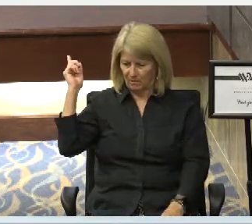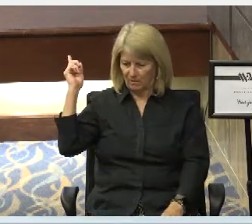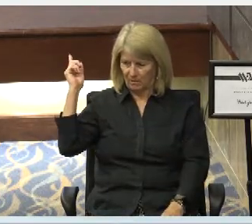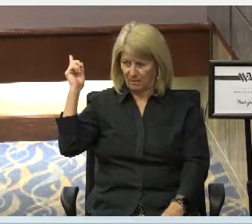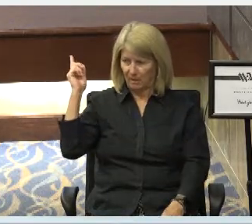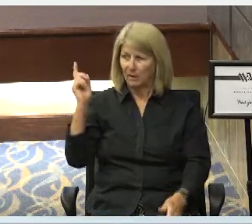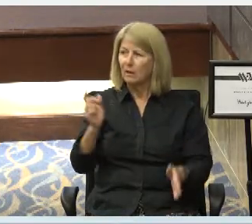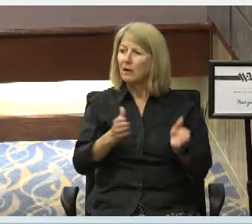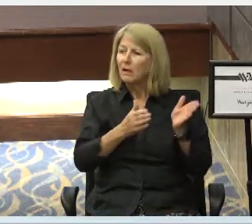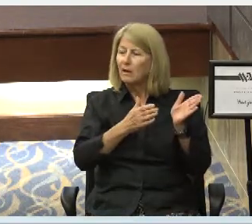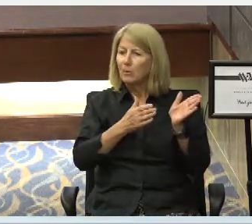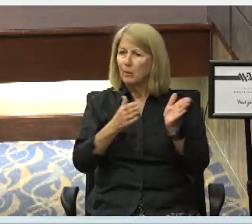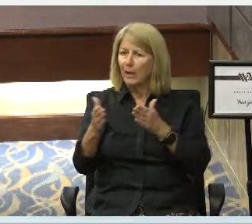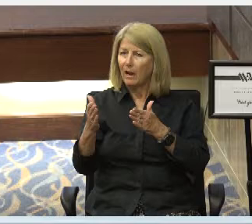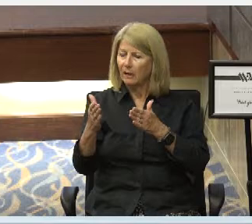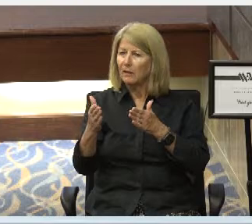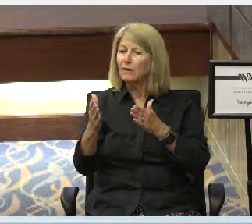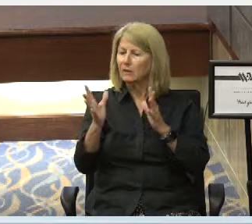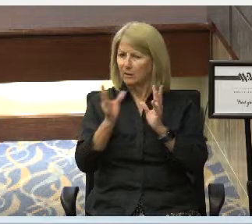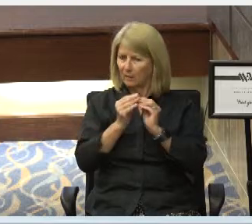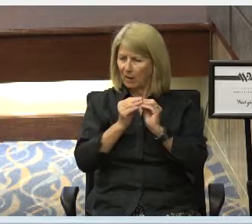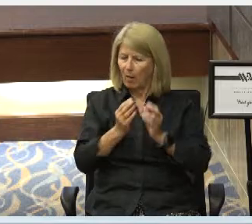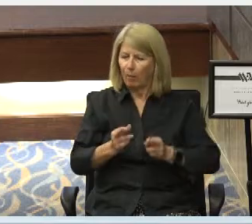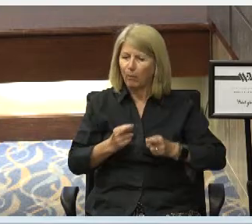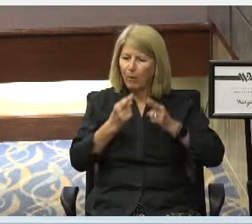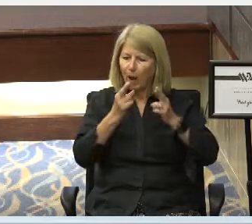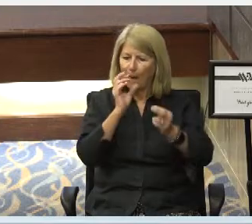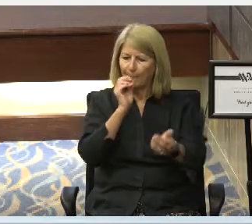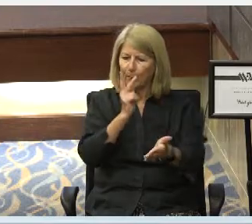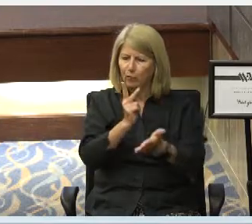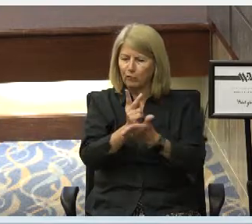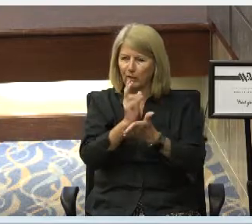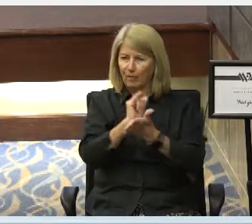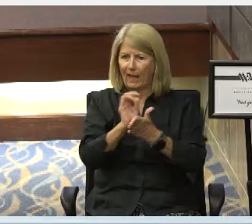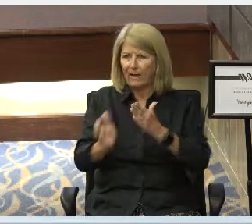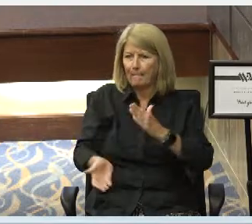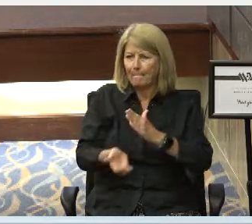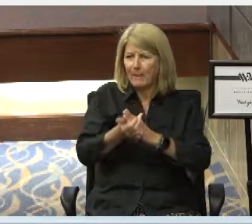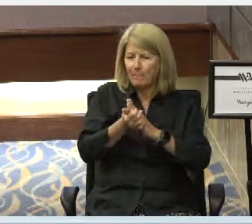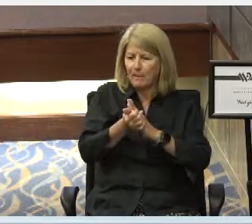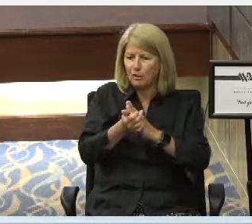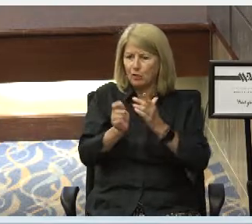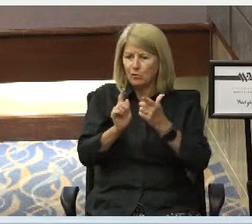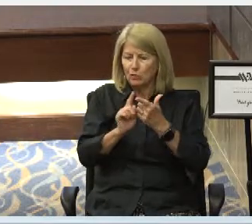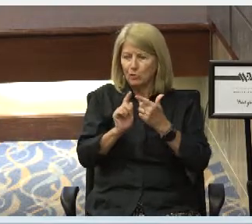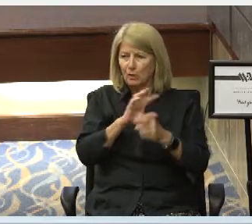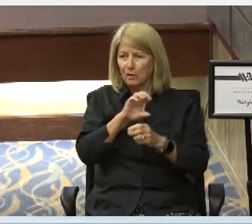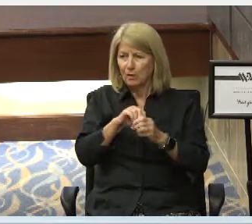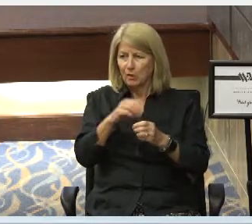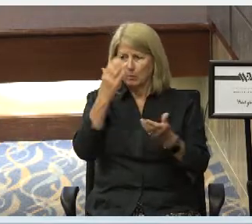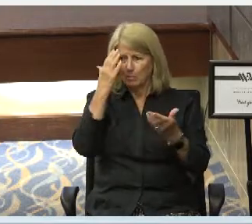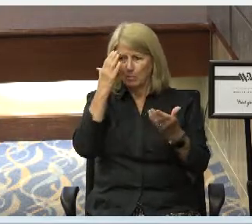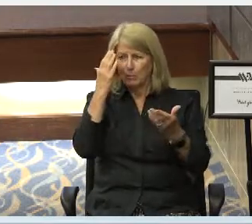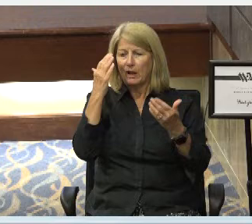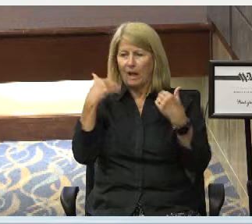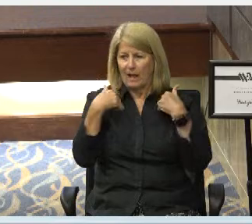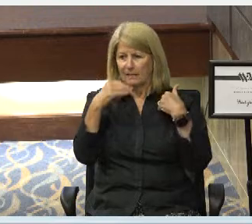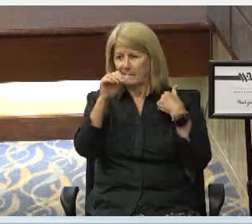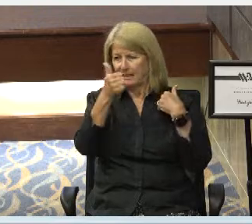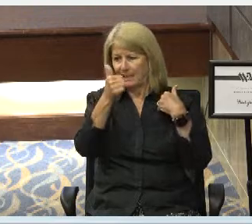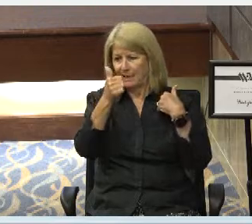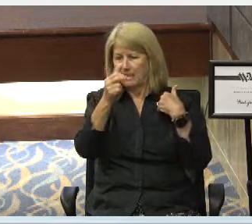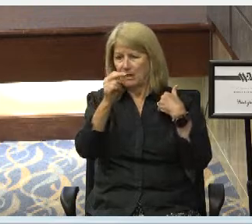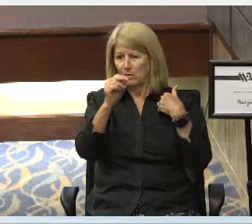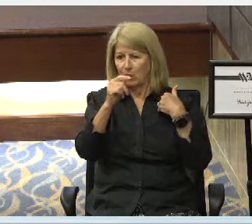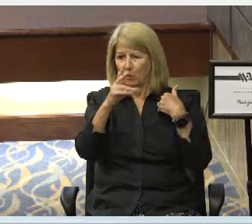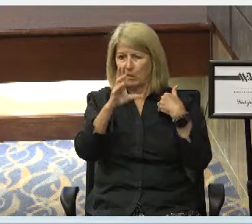Planning Commission did recommend approval of that amendment to include that. We did mail out 10 notices and